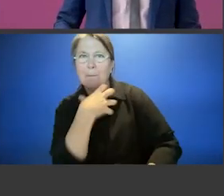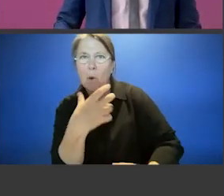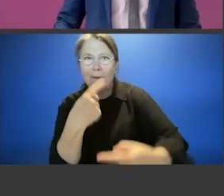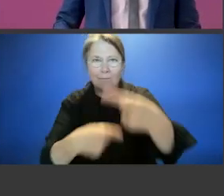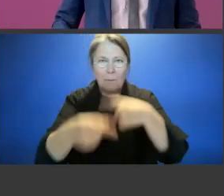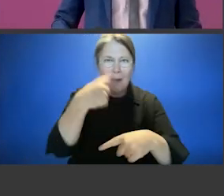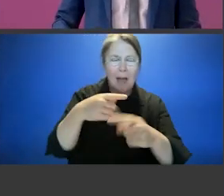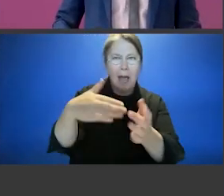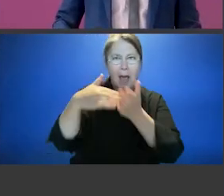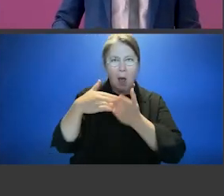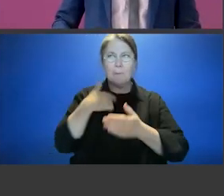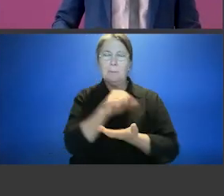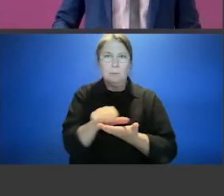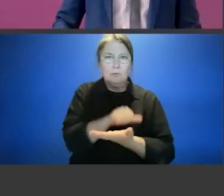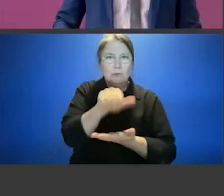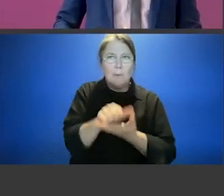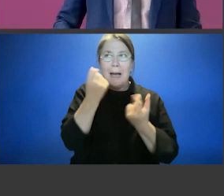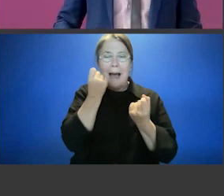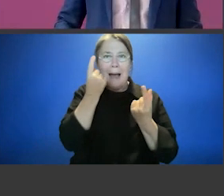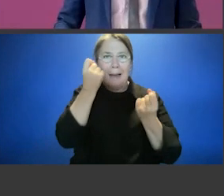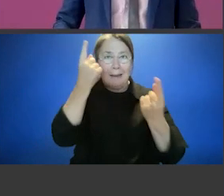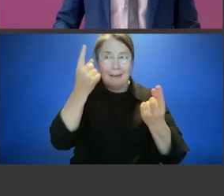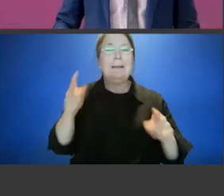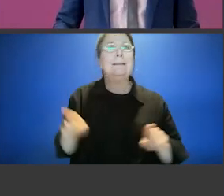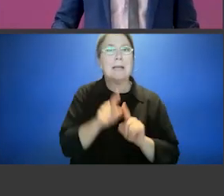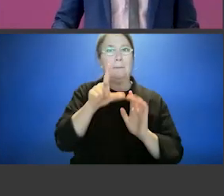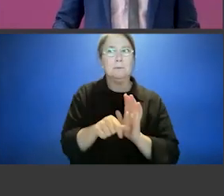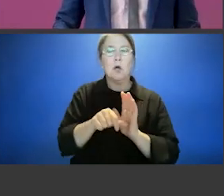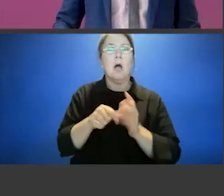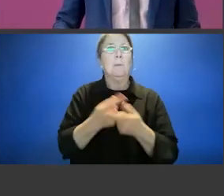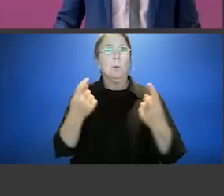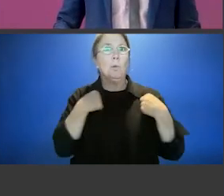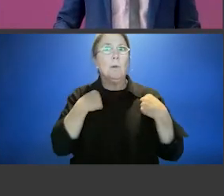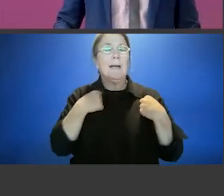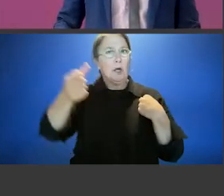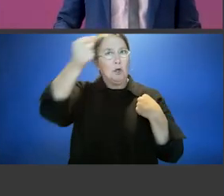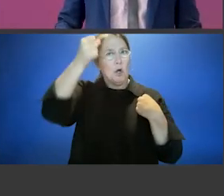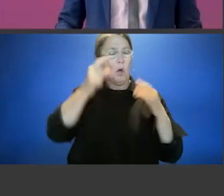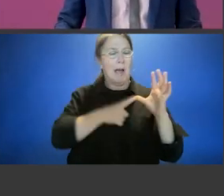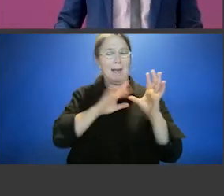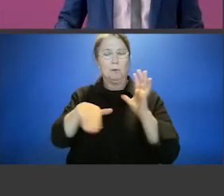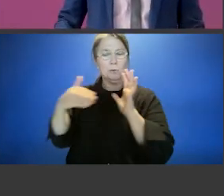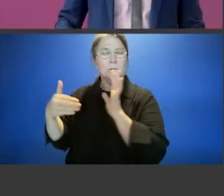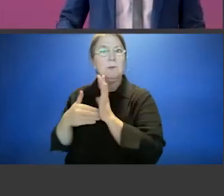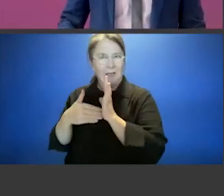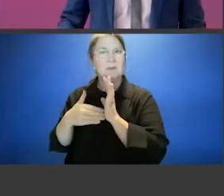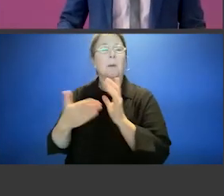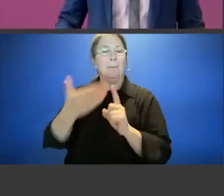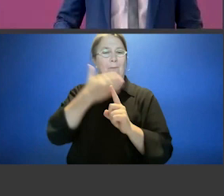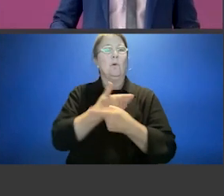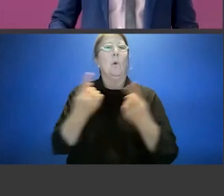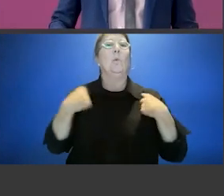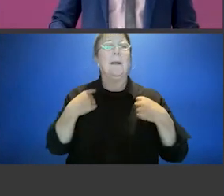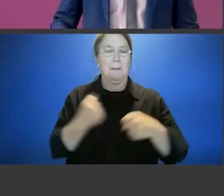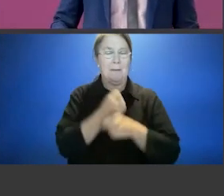in the complaint and to ensure that we make an informed decision in relation to the outcome of your complaint. I would now like to